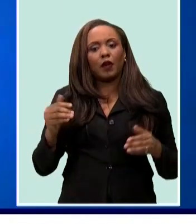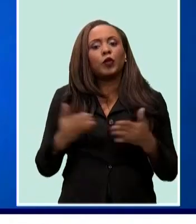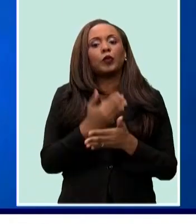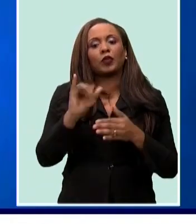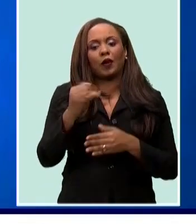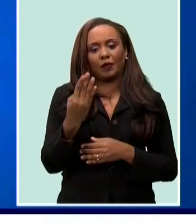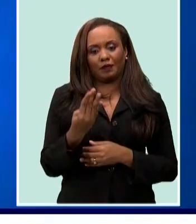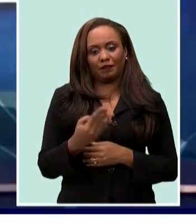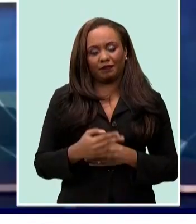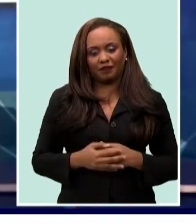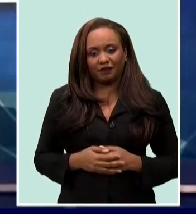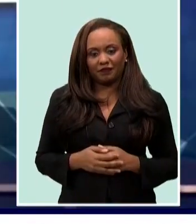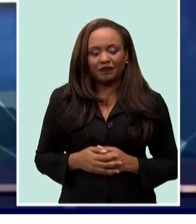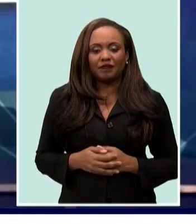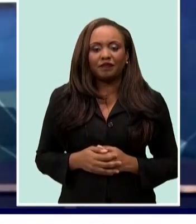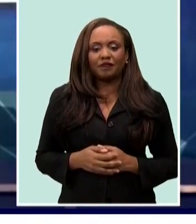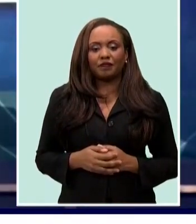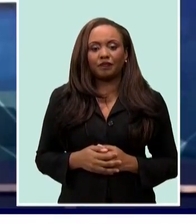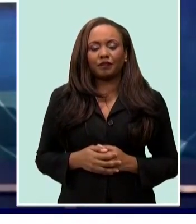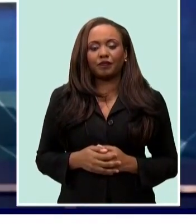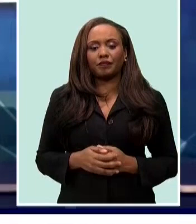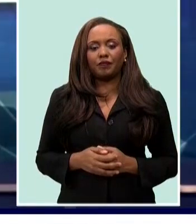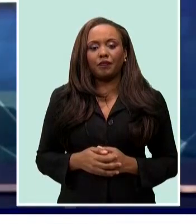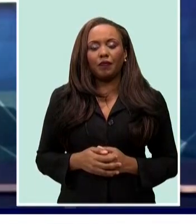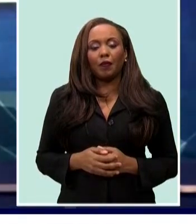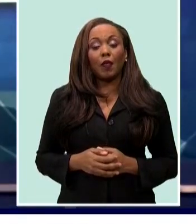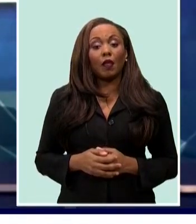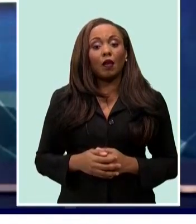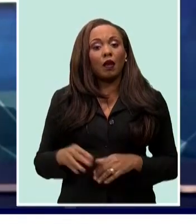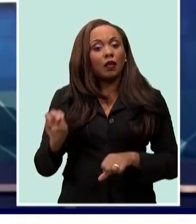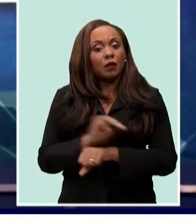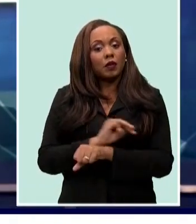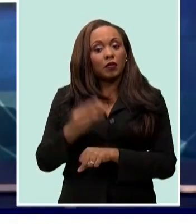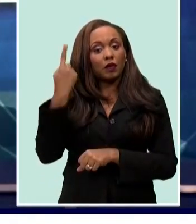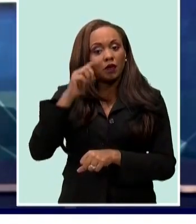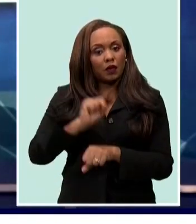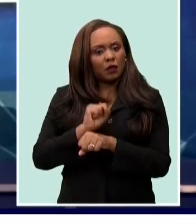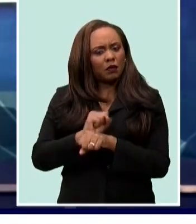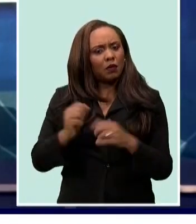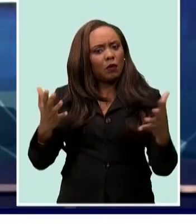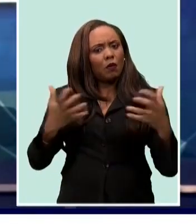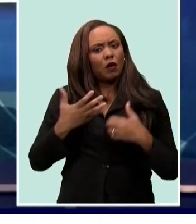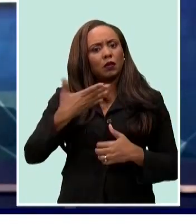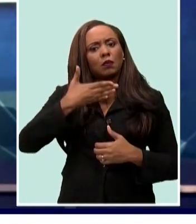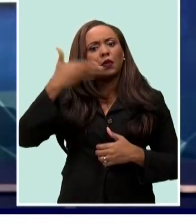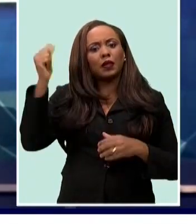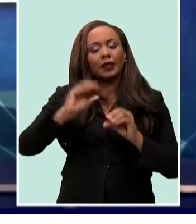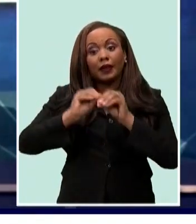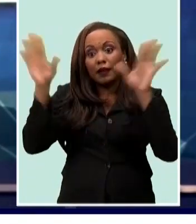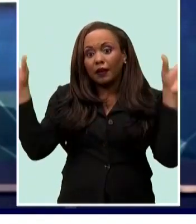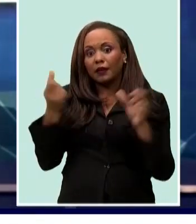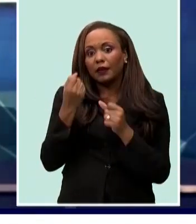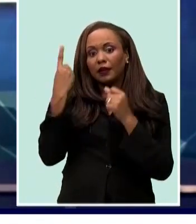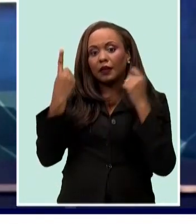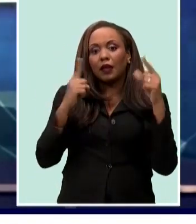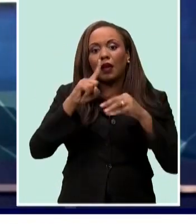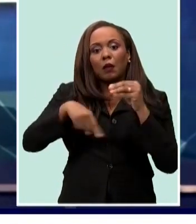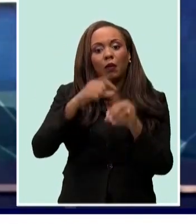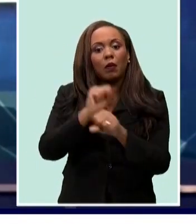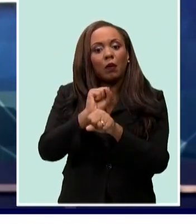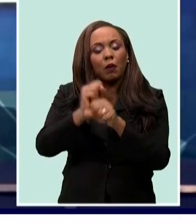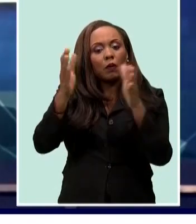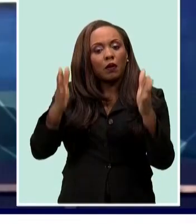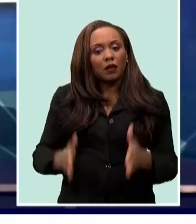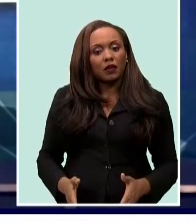Griffith, Cbc News. Meantime, the Ministry of Labour is seeking to get a better understanding of the everyday realities facing workers